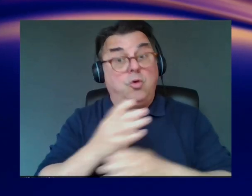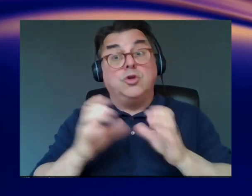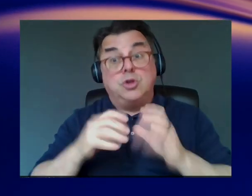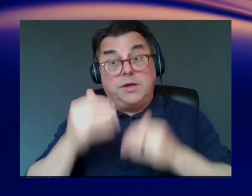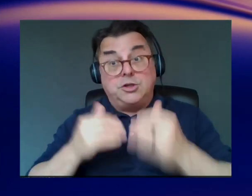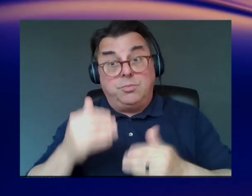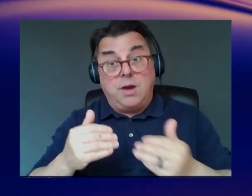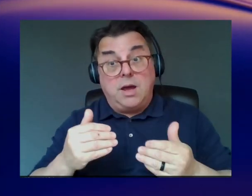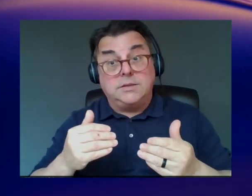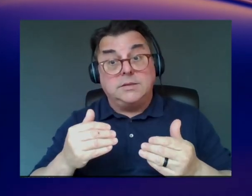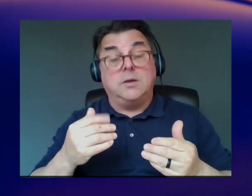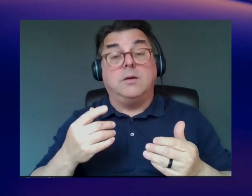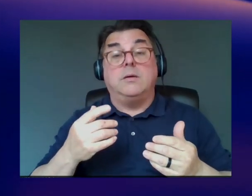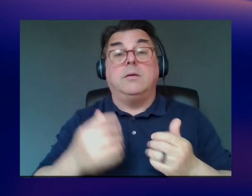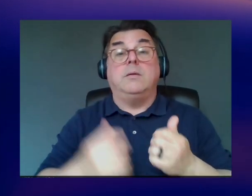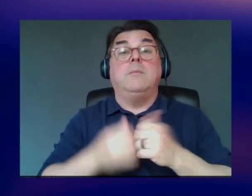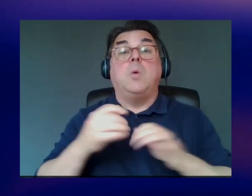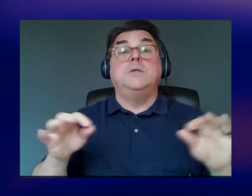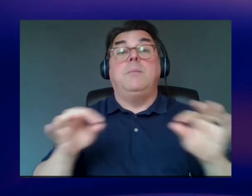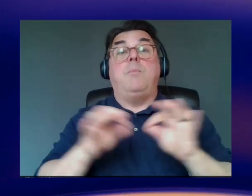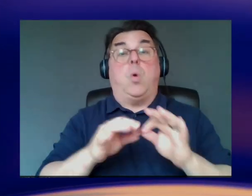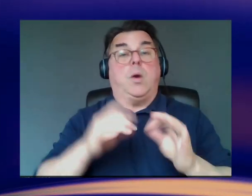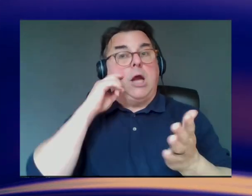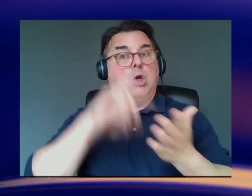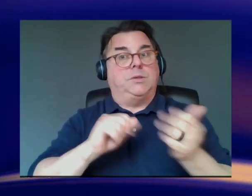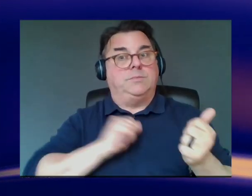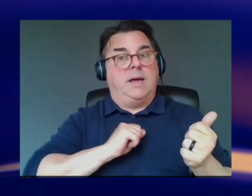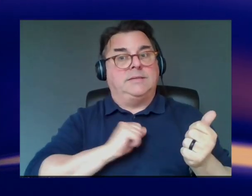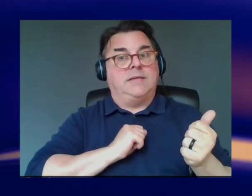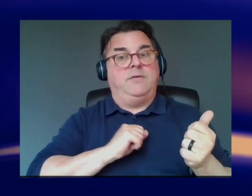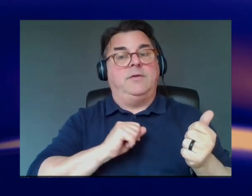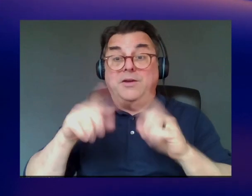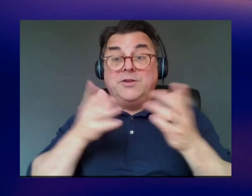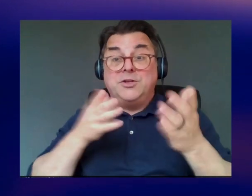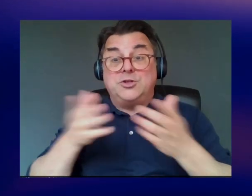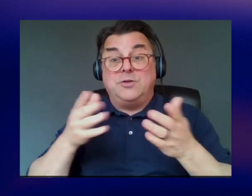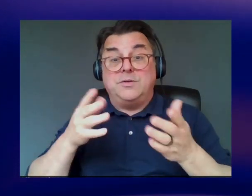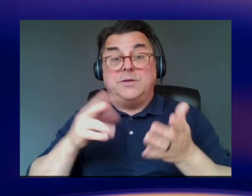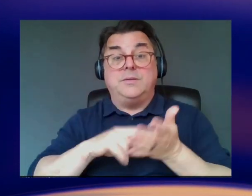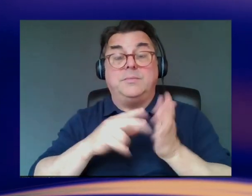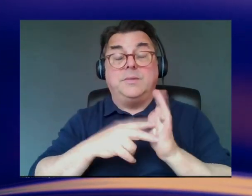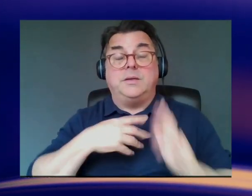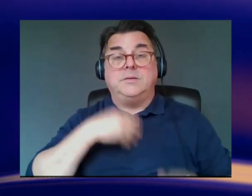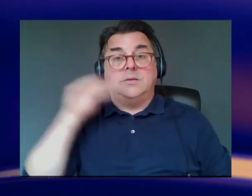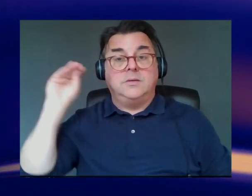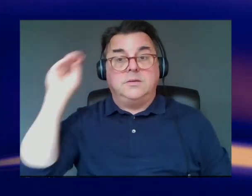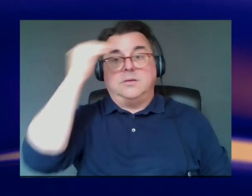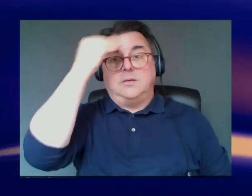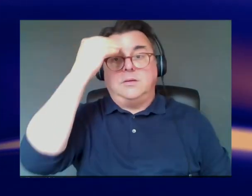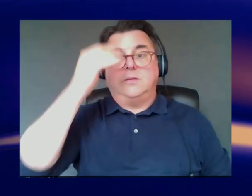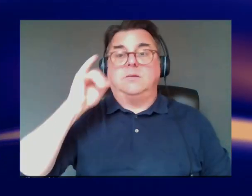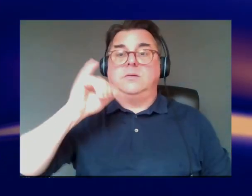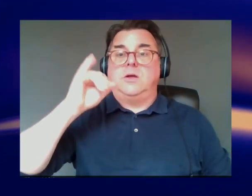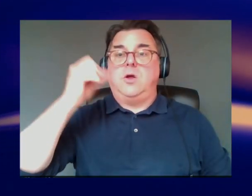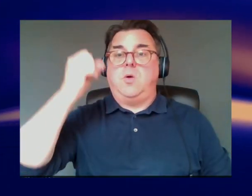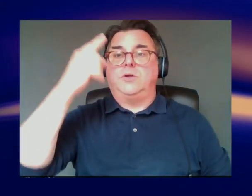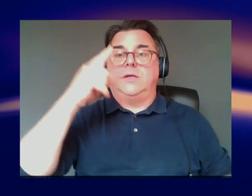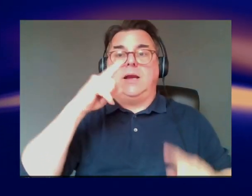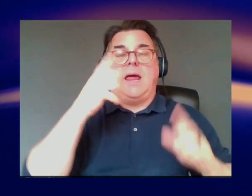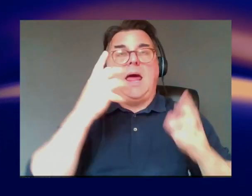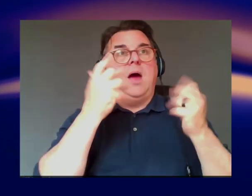by messing around with it, right? That's one of the things that developers do. They just mess around with stuff, and then, hey, you know how to use